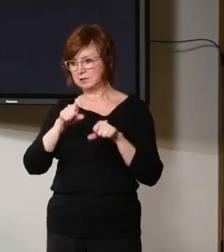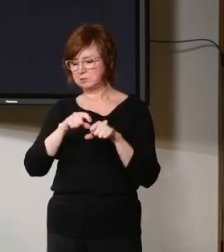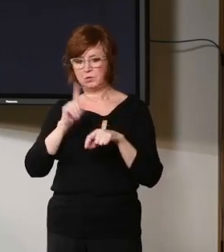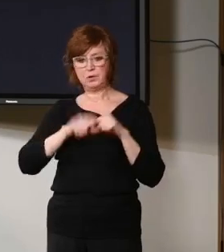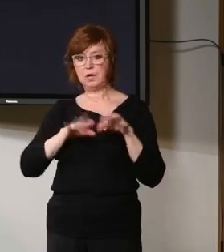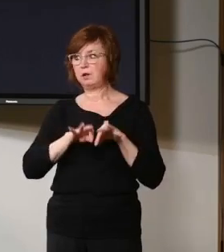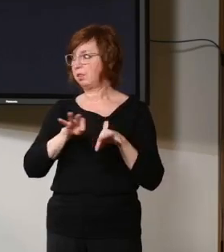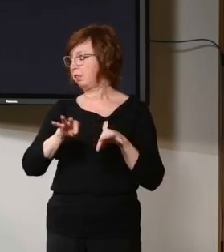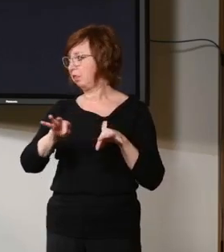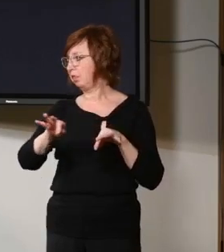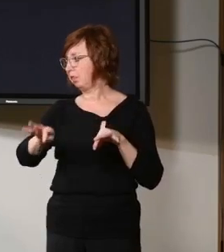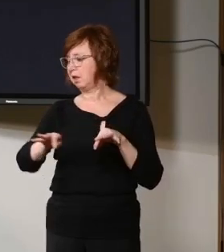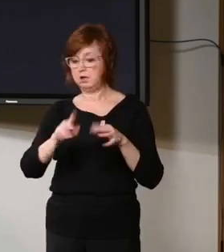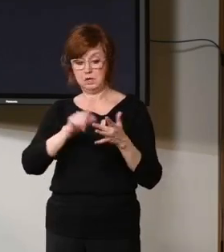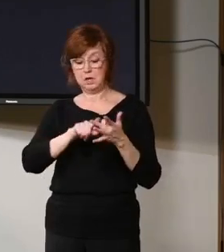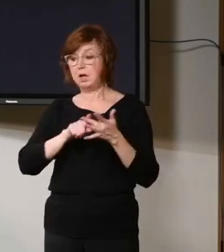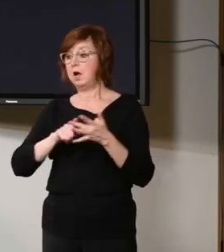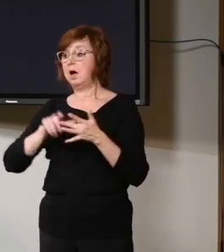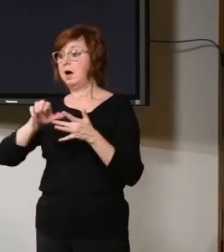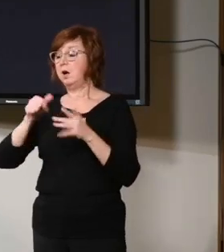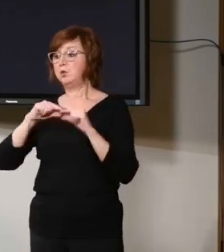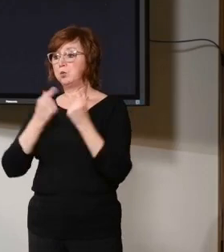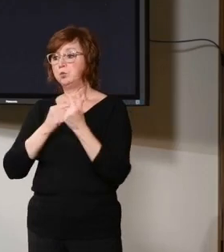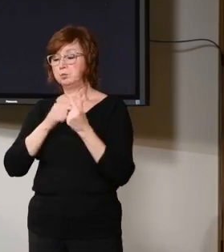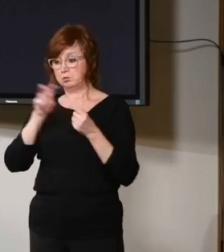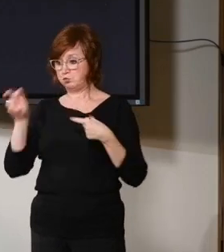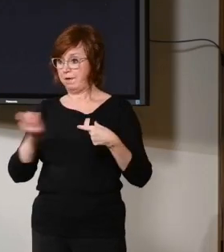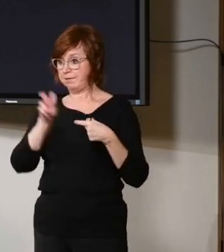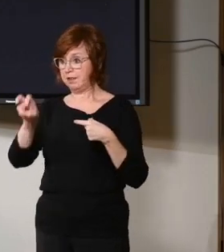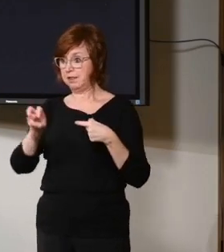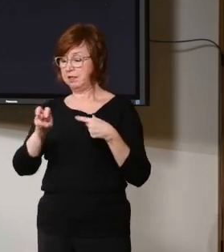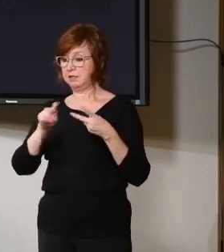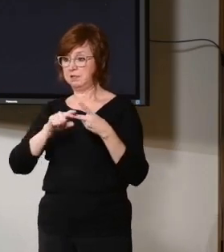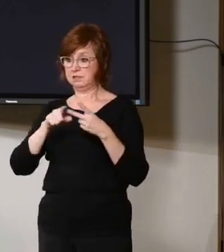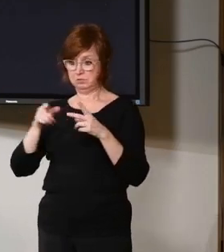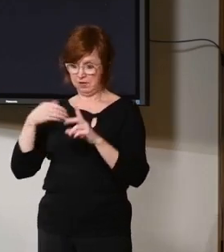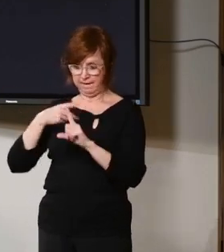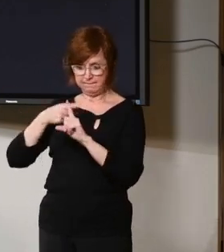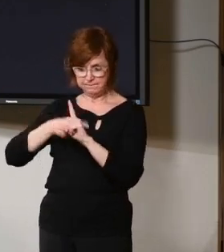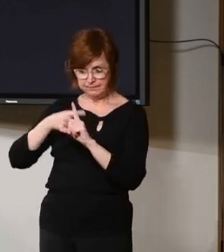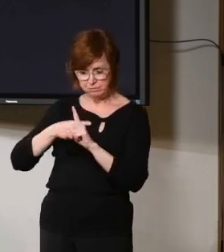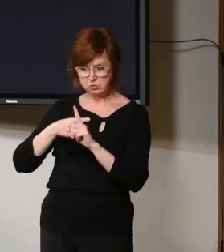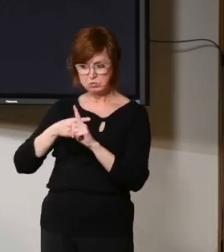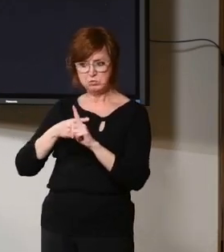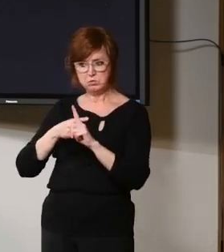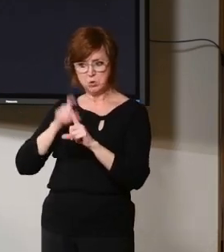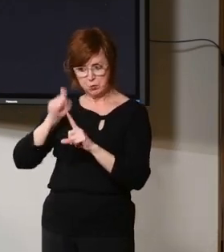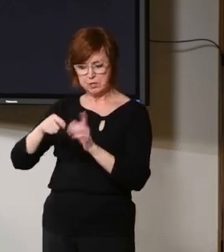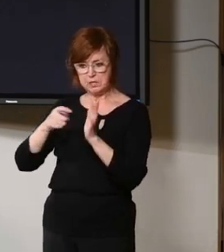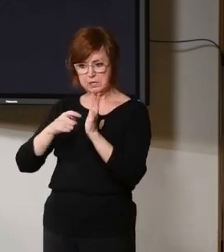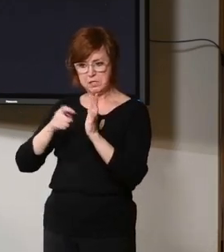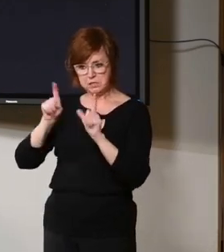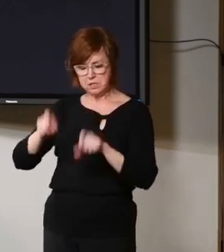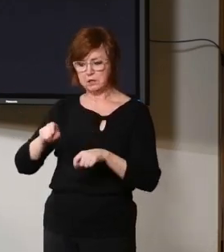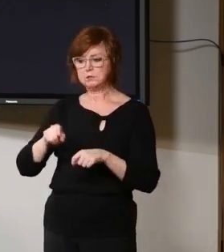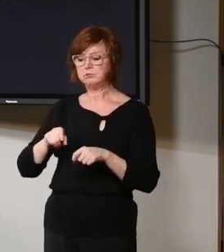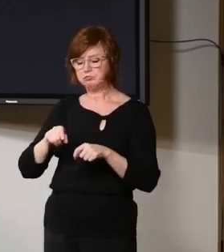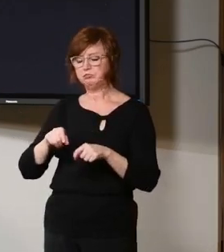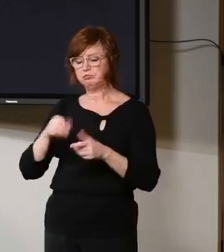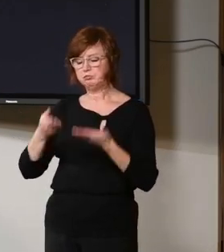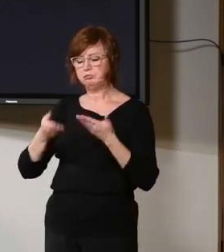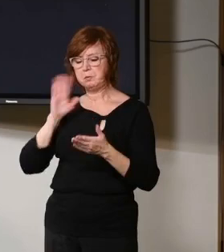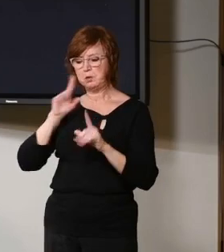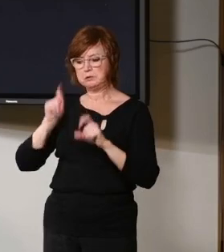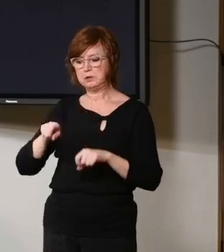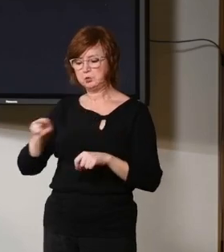for others, for example, if you've traveled and have a fever and need to be tested, you may get tested.